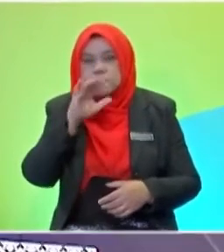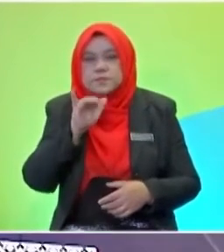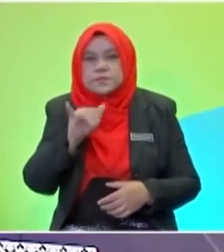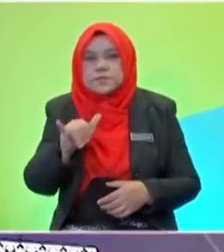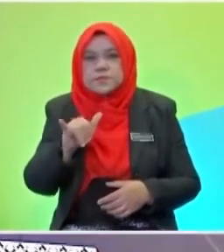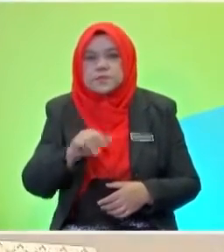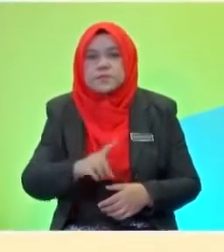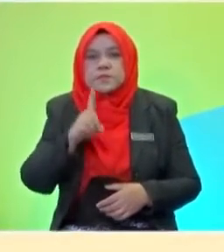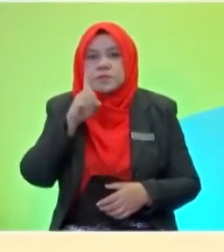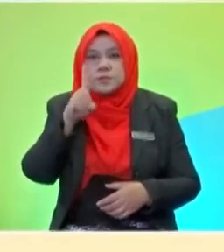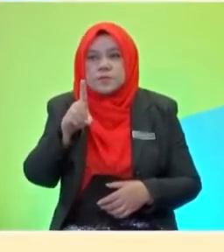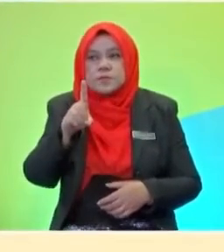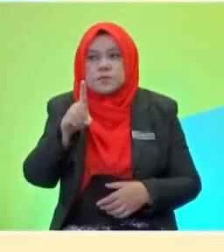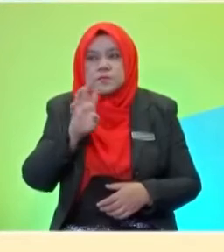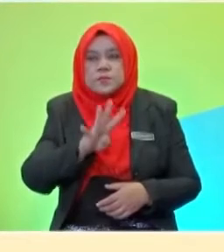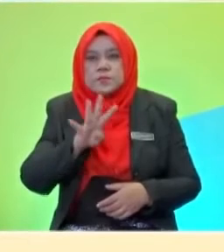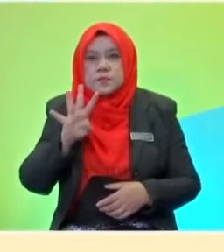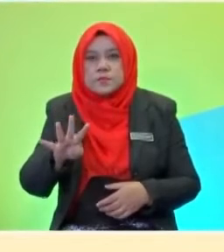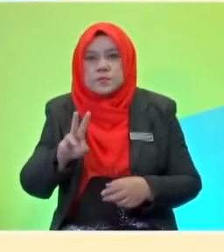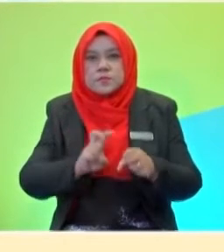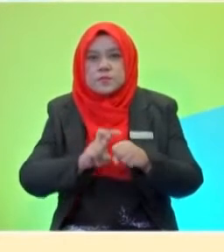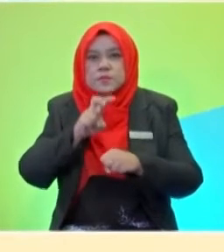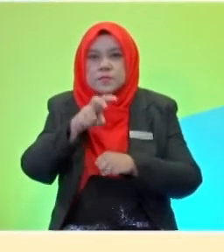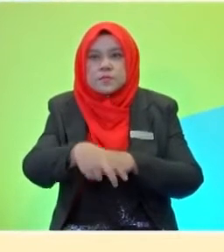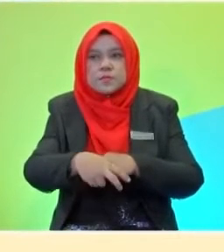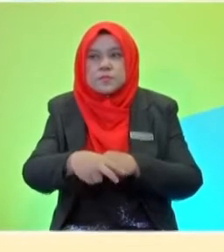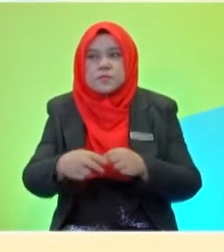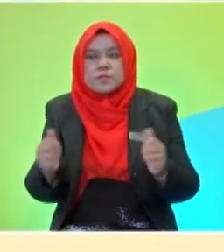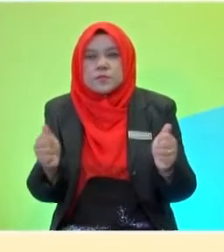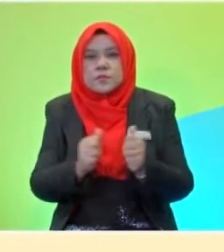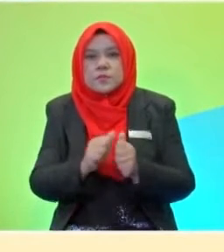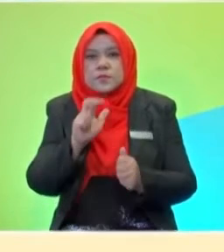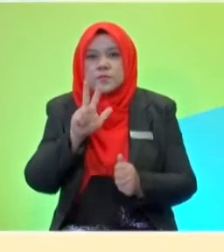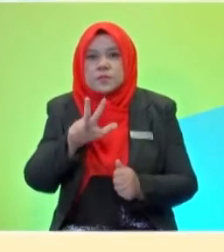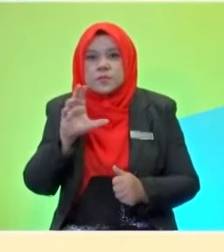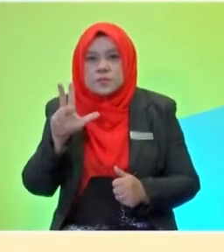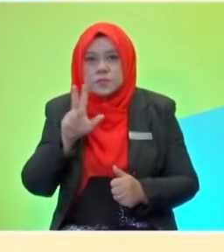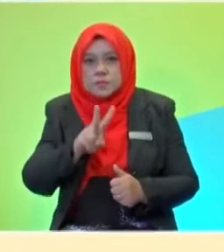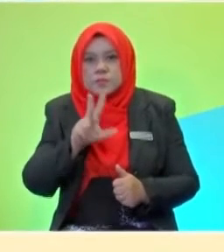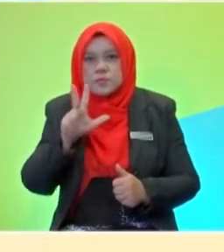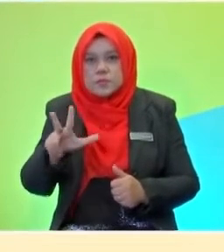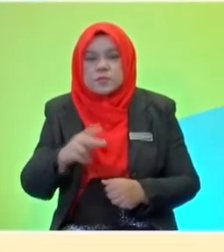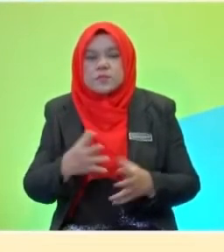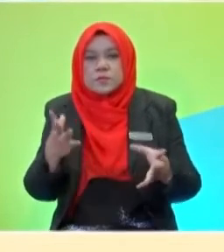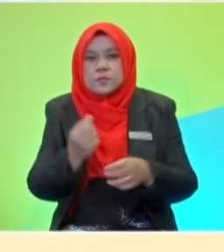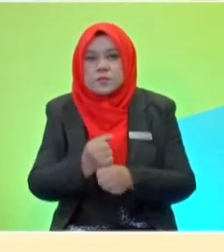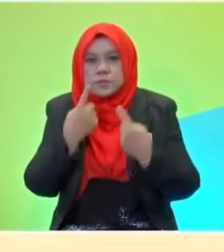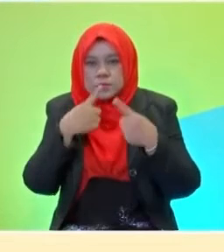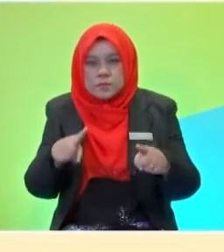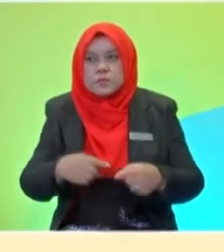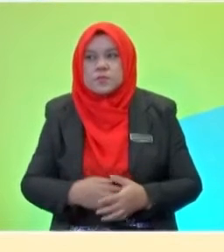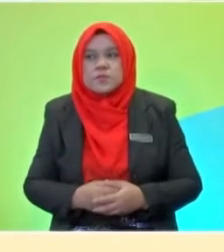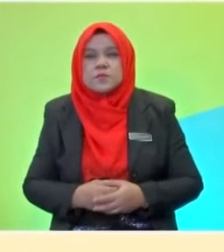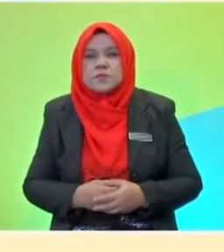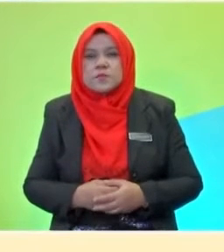to take 144. Multiply with 23. Then only you will get answer for the unknown number.